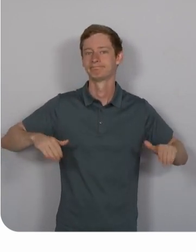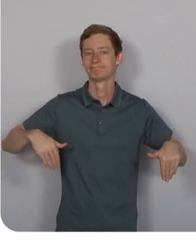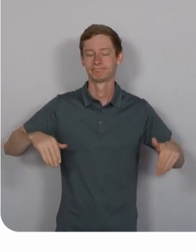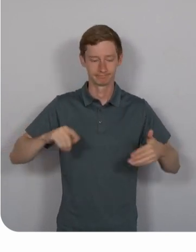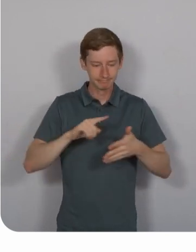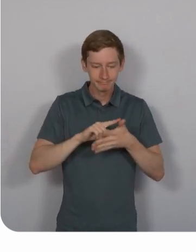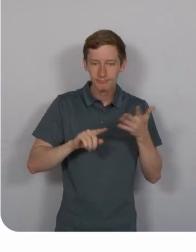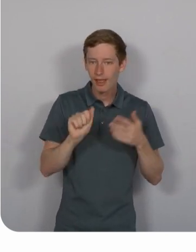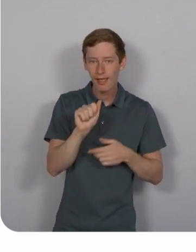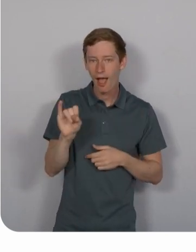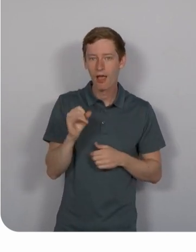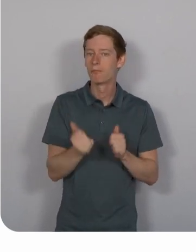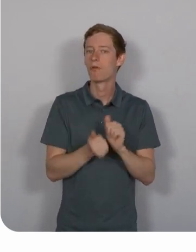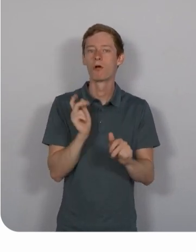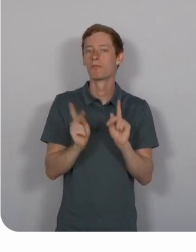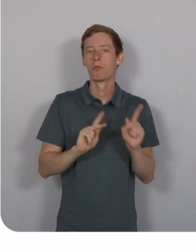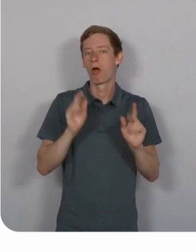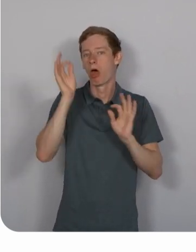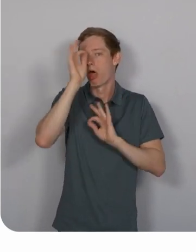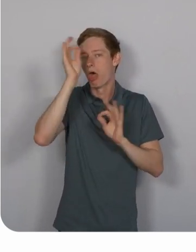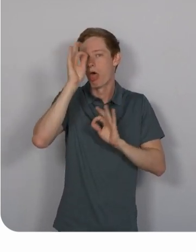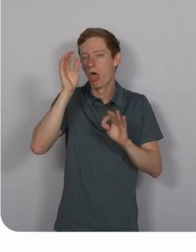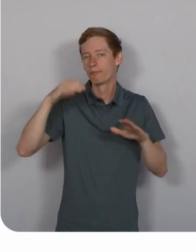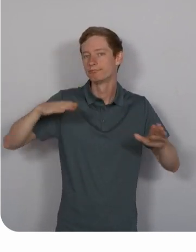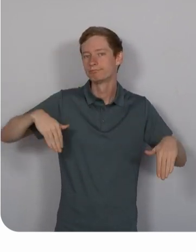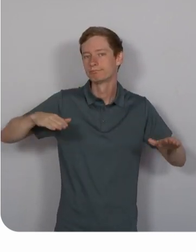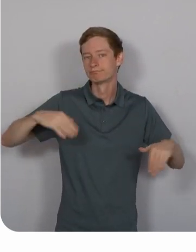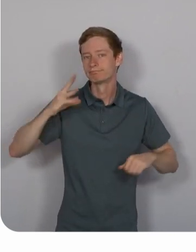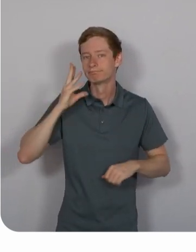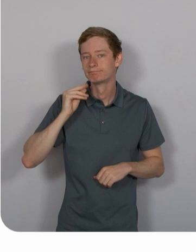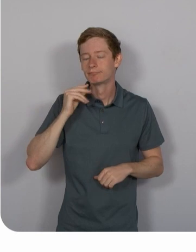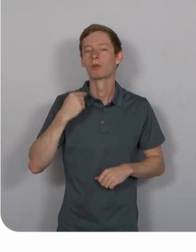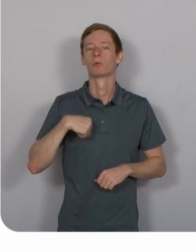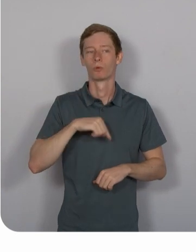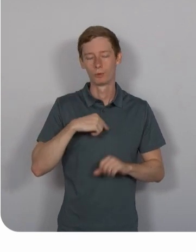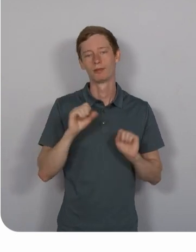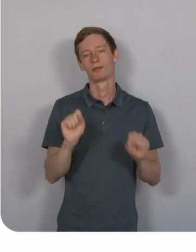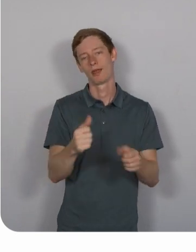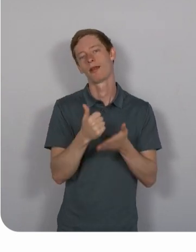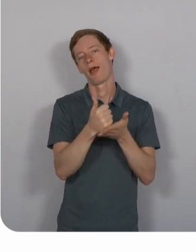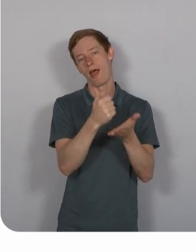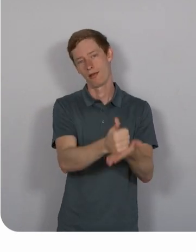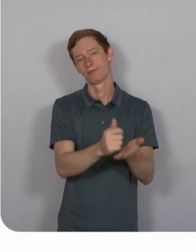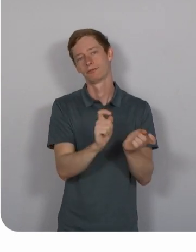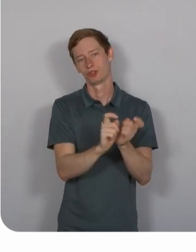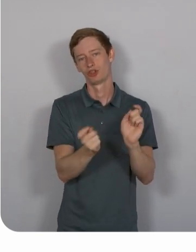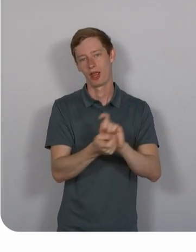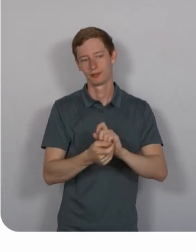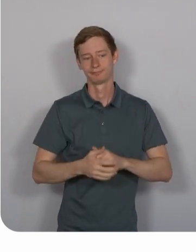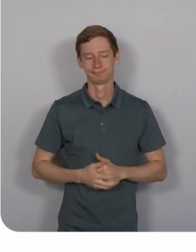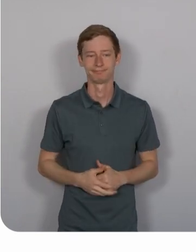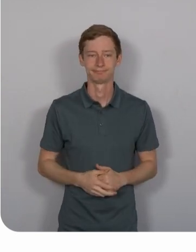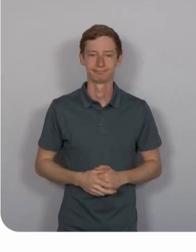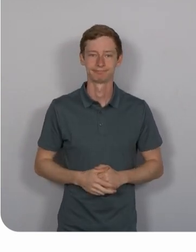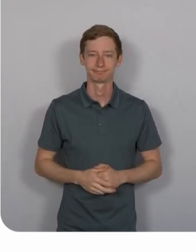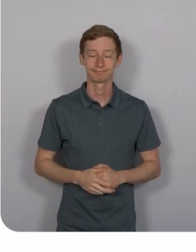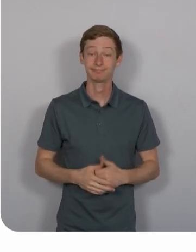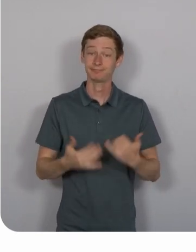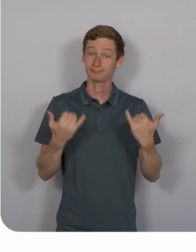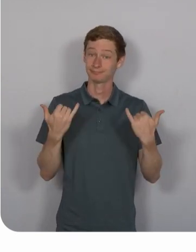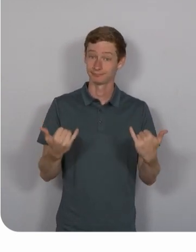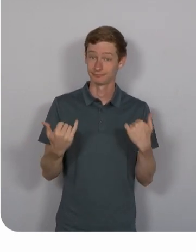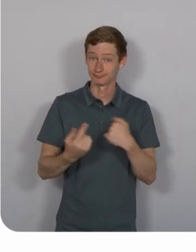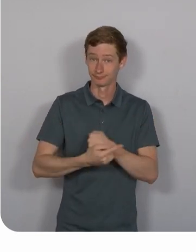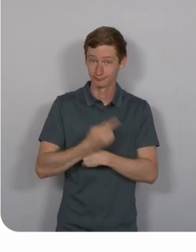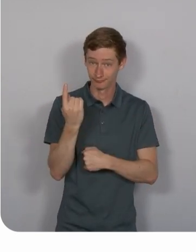AI advances yet. And you know, that's a thing that I think that we can help change. So today, I